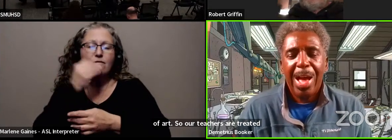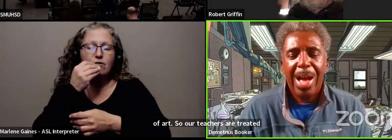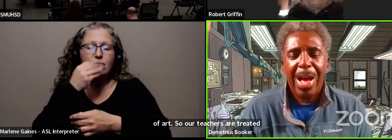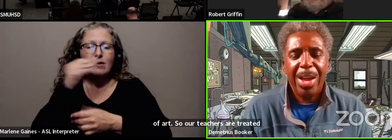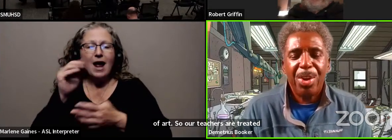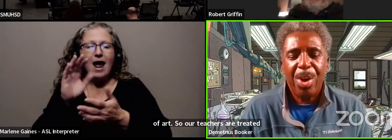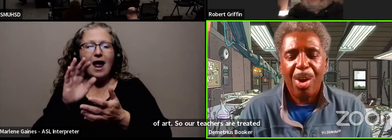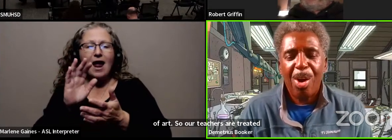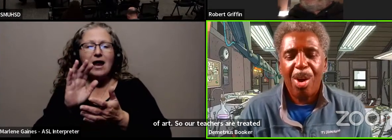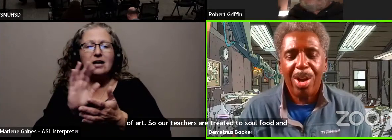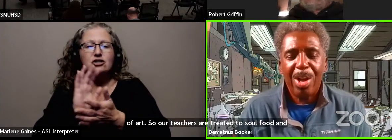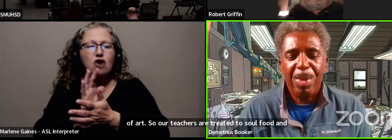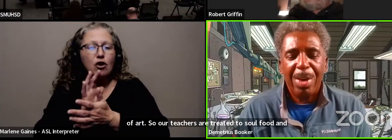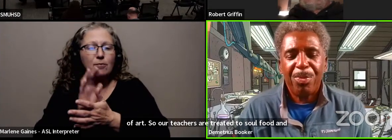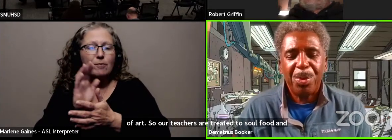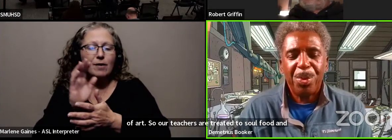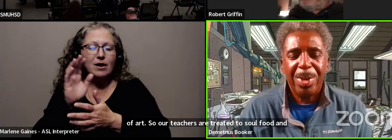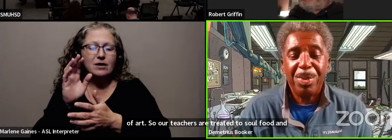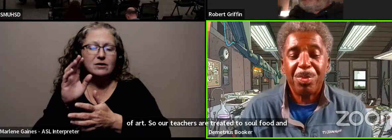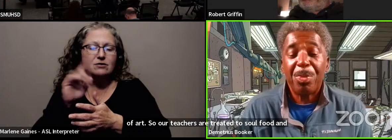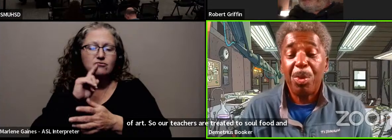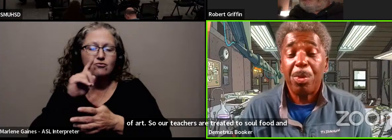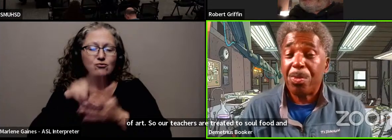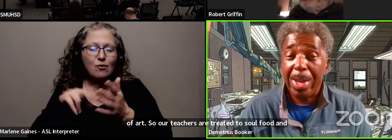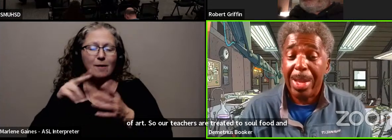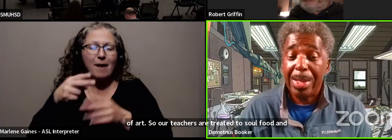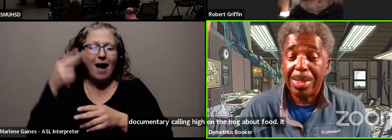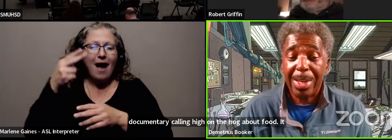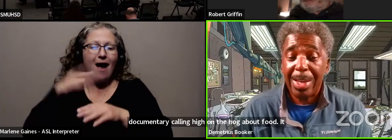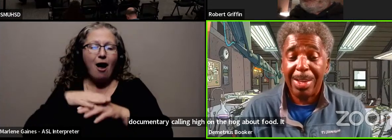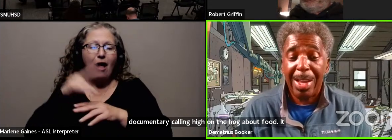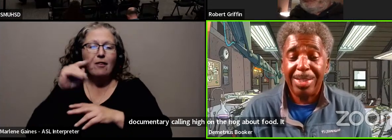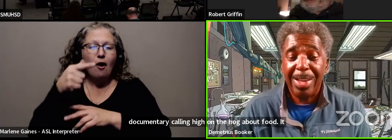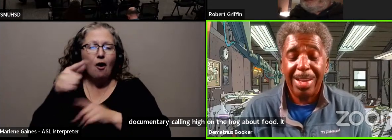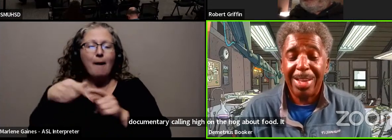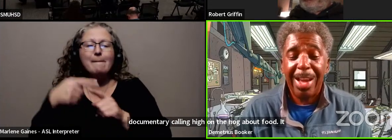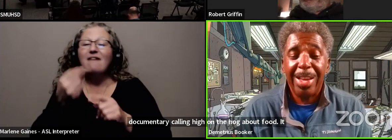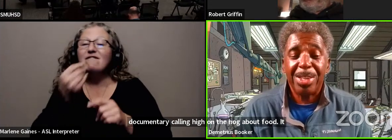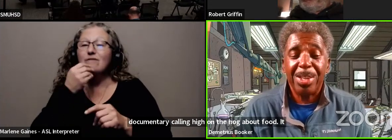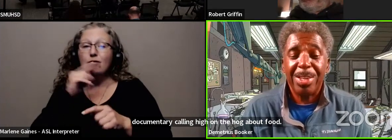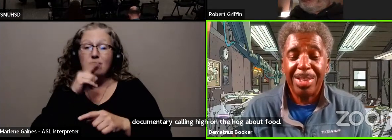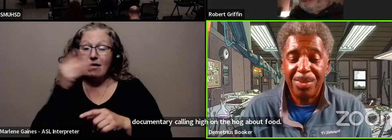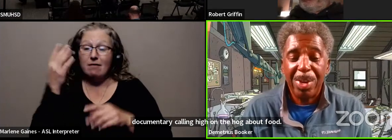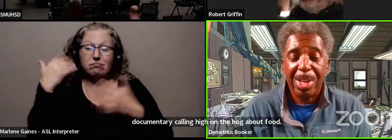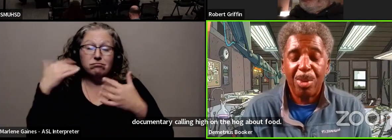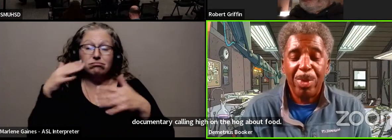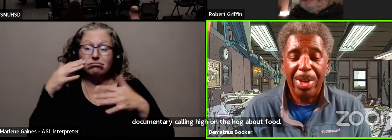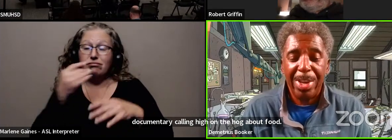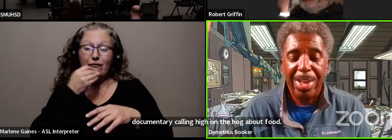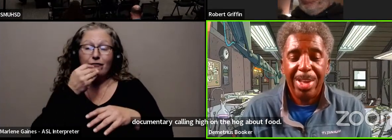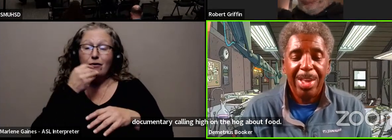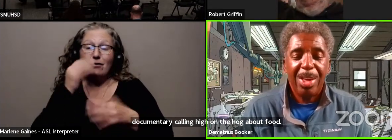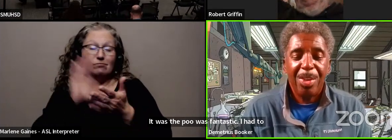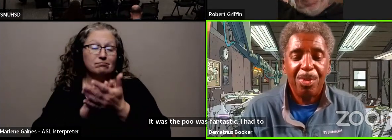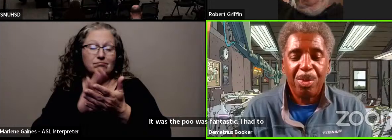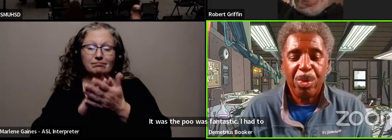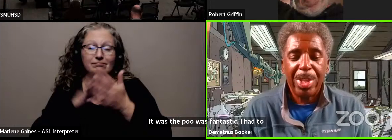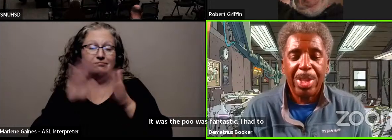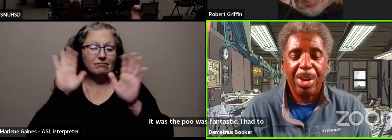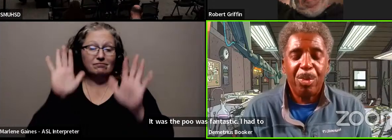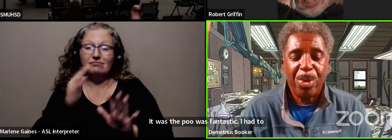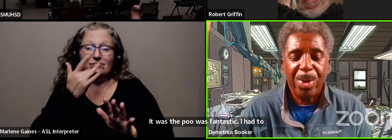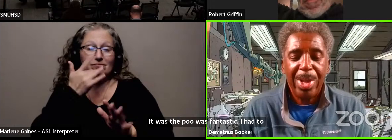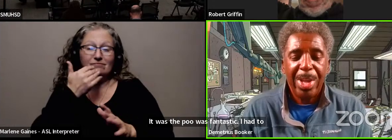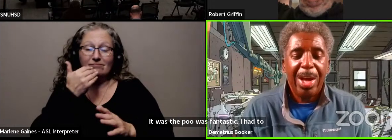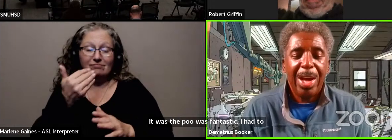calling High on the Hog about food. The food was fantastic. I had to really commend them for